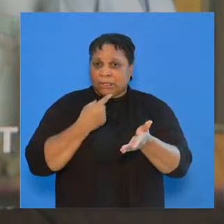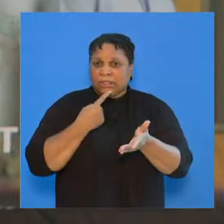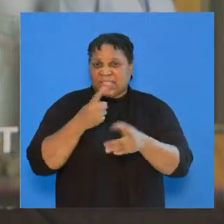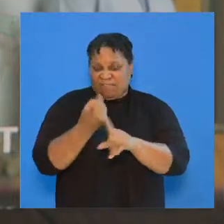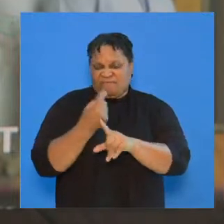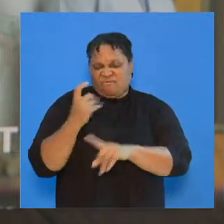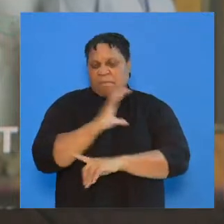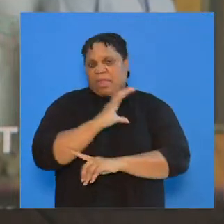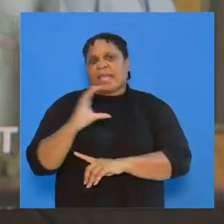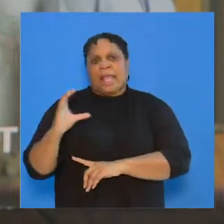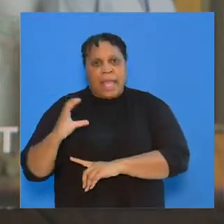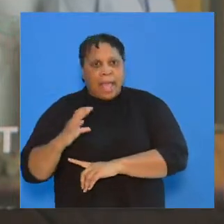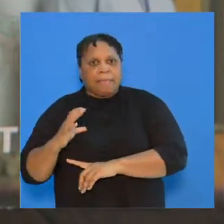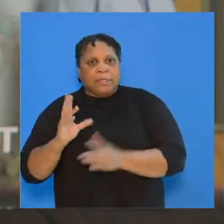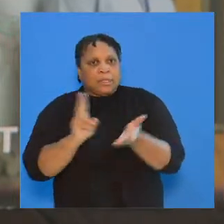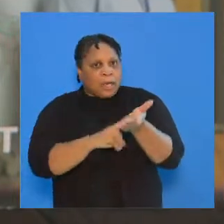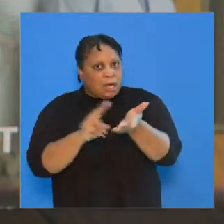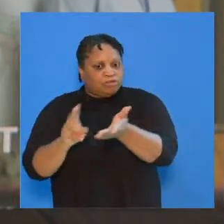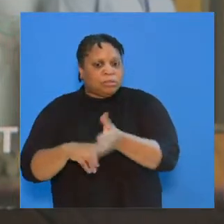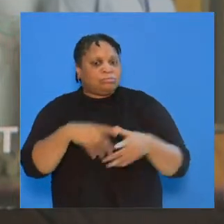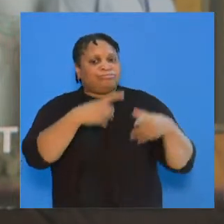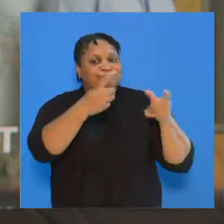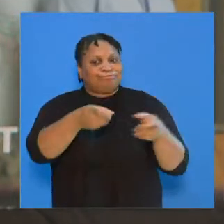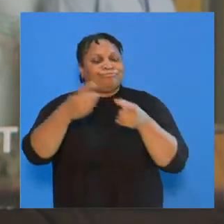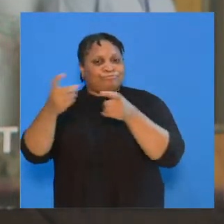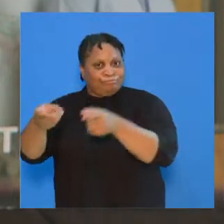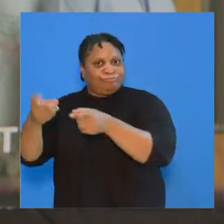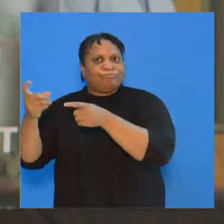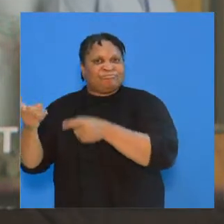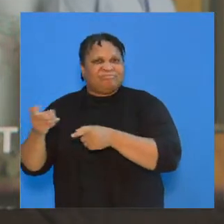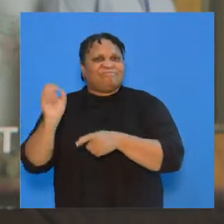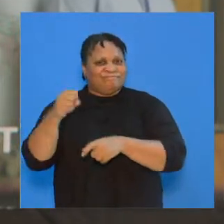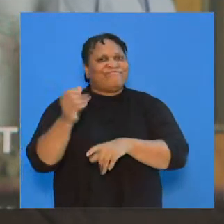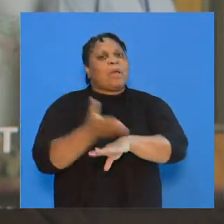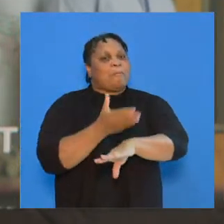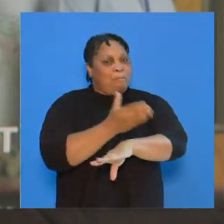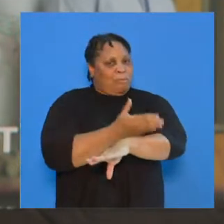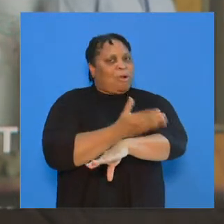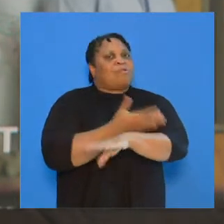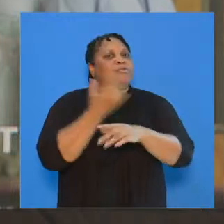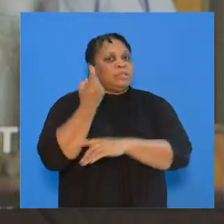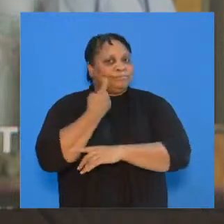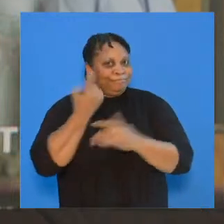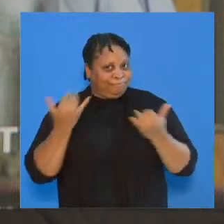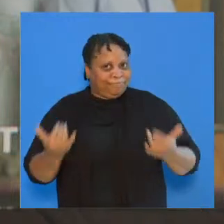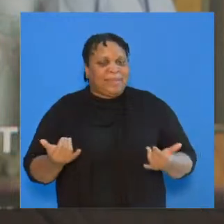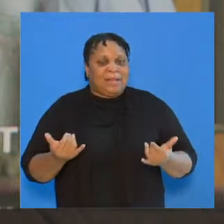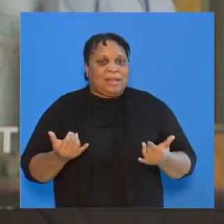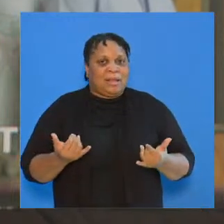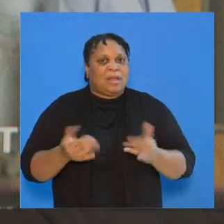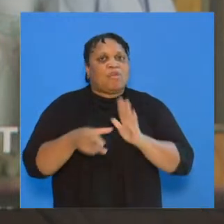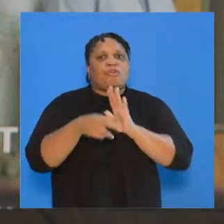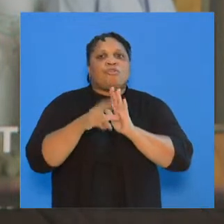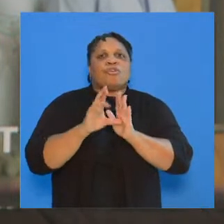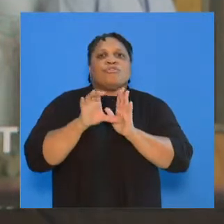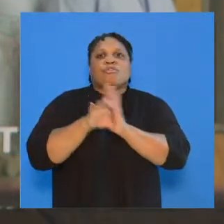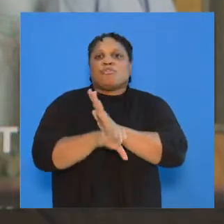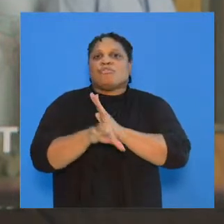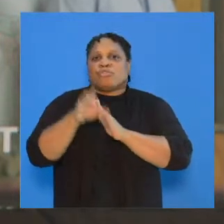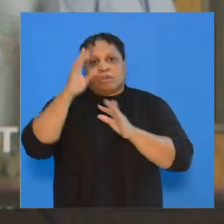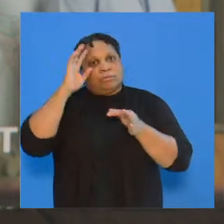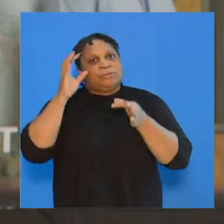cabinet contracts which have been awarded, we are certainly making progress in this area. Review of the criminal justice